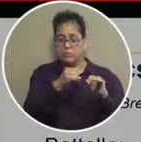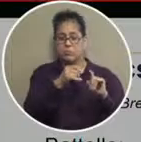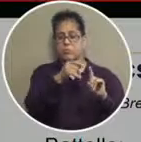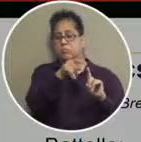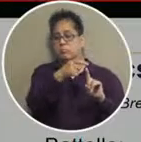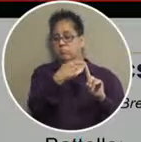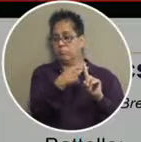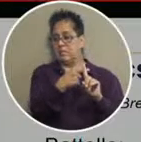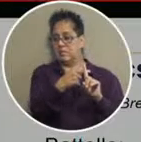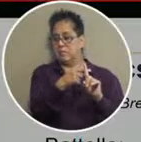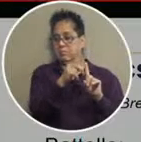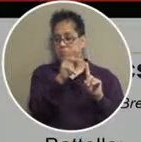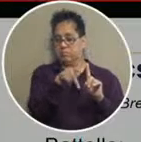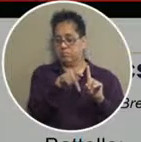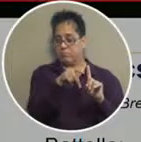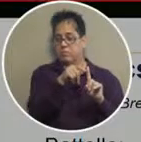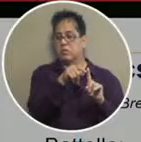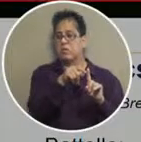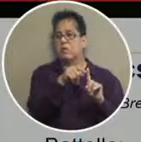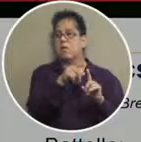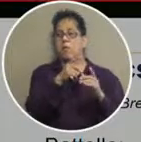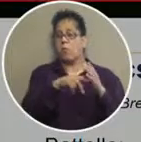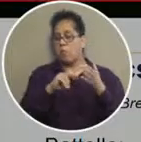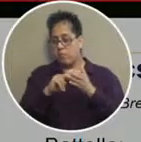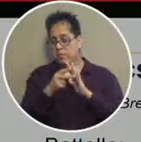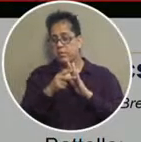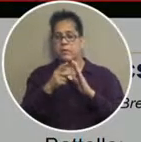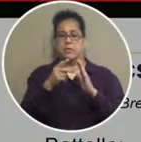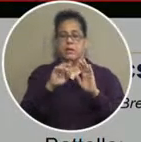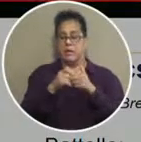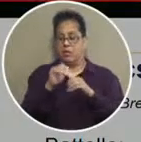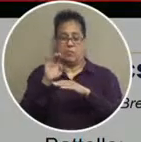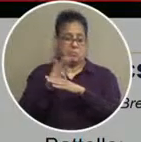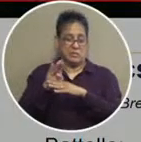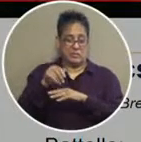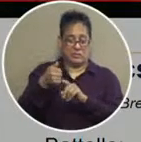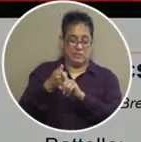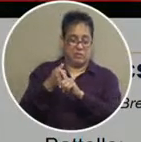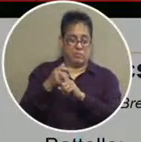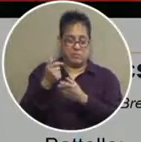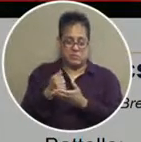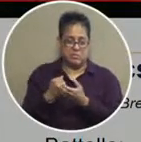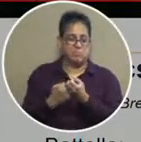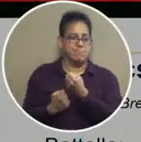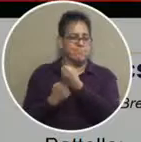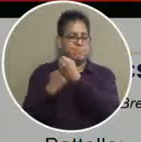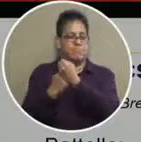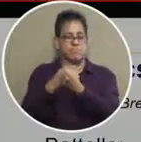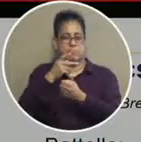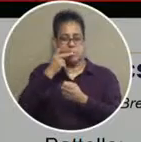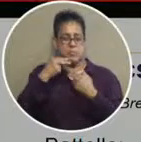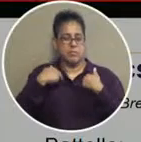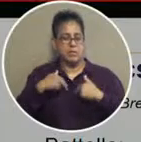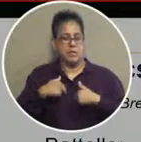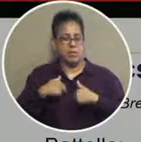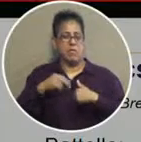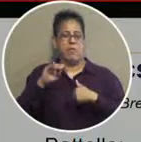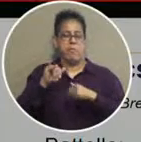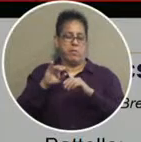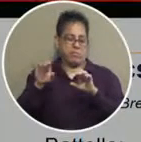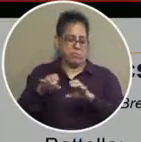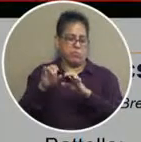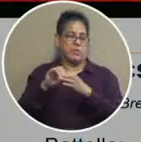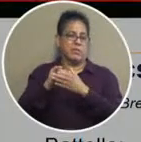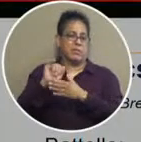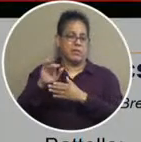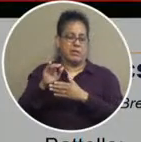who tested positive for COVID. What does that mean? How can the businesses themselves be supportive of public health by doing that level